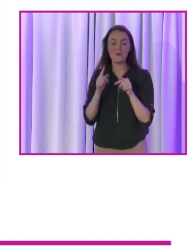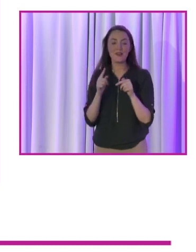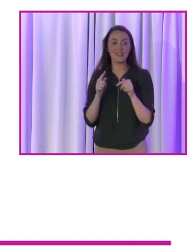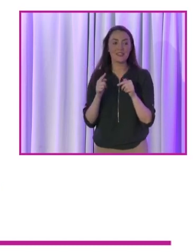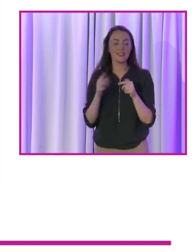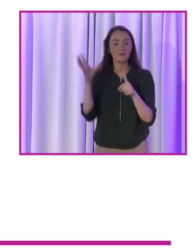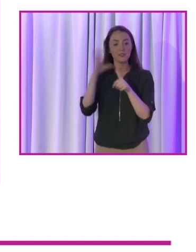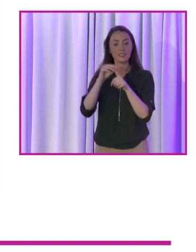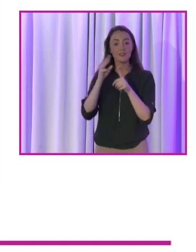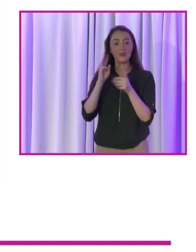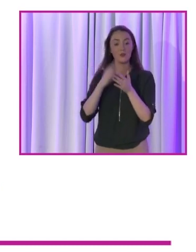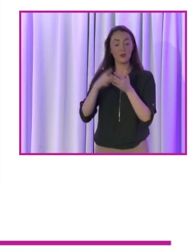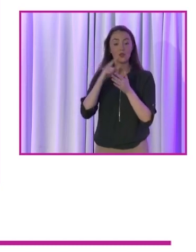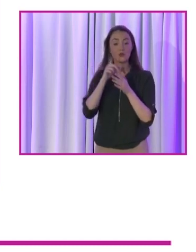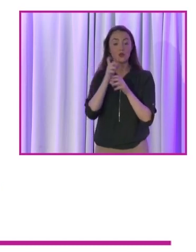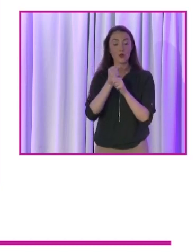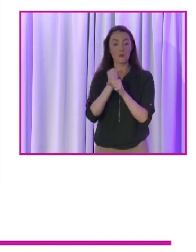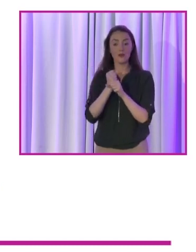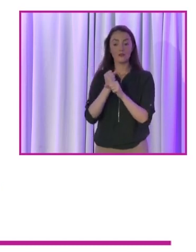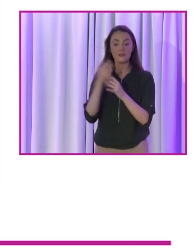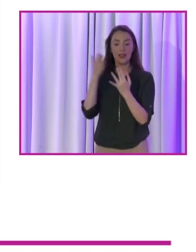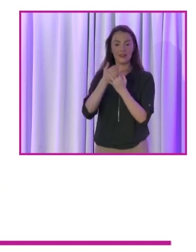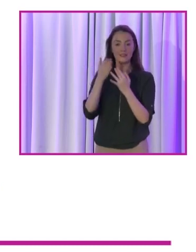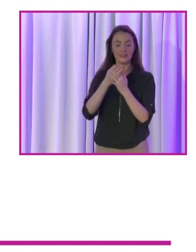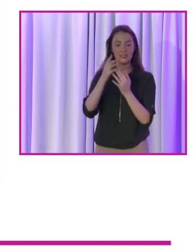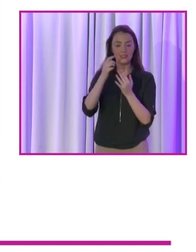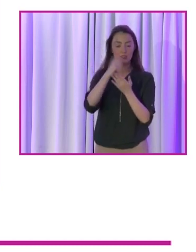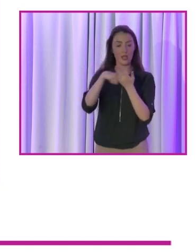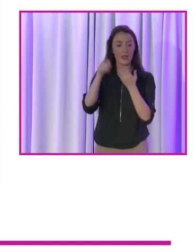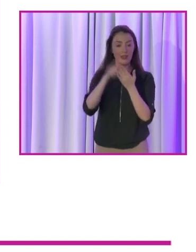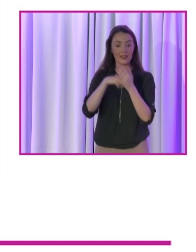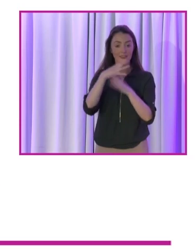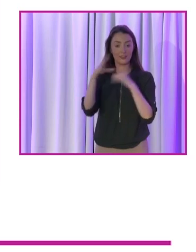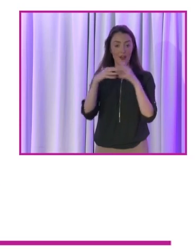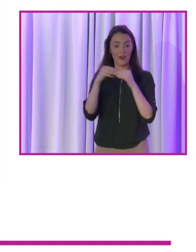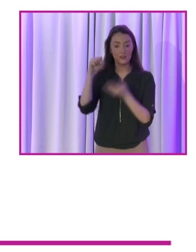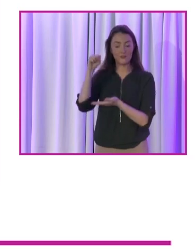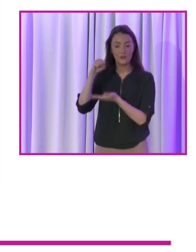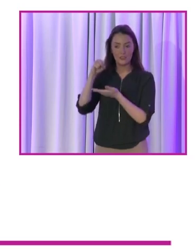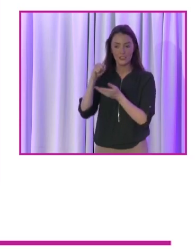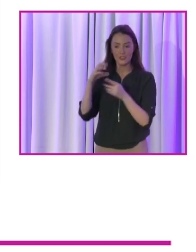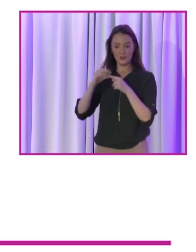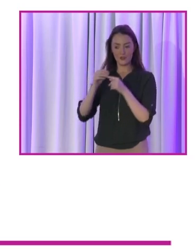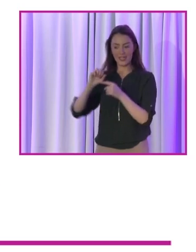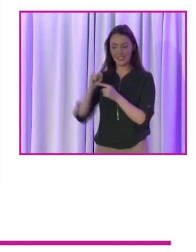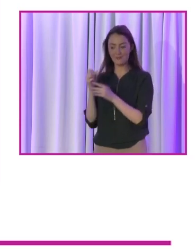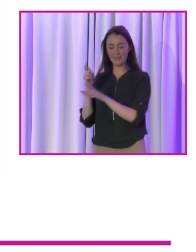about the Access to Elected Office Fund because I'm going to try and keep on time,